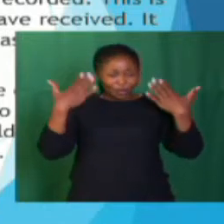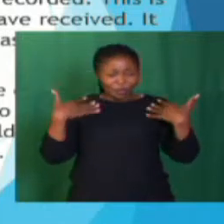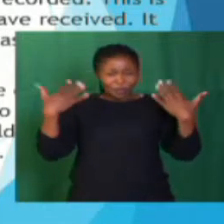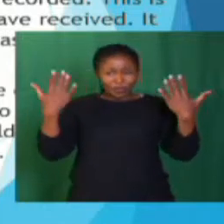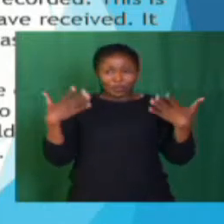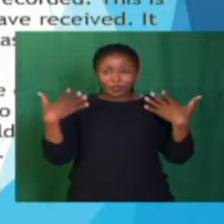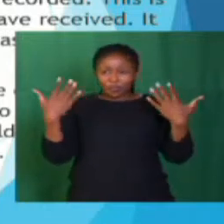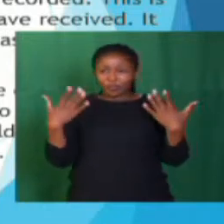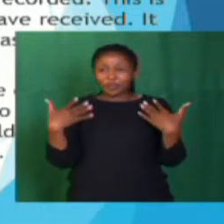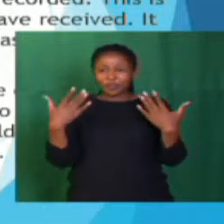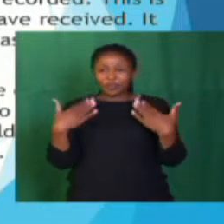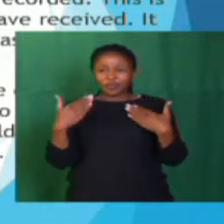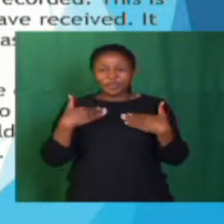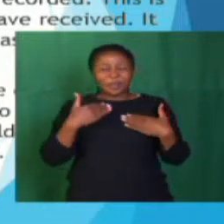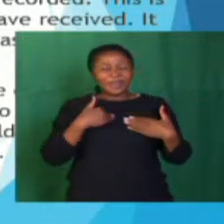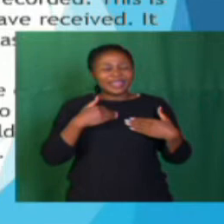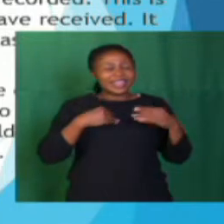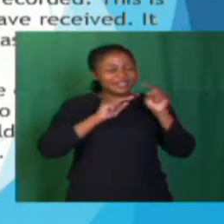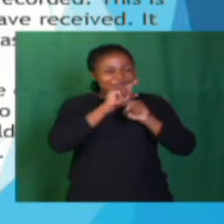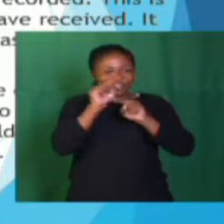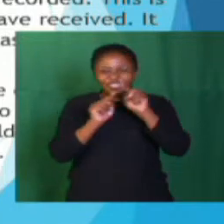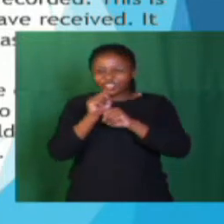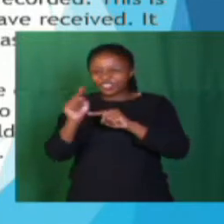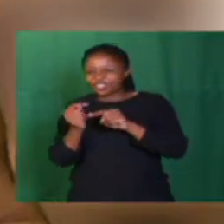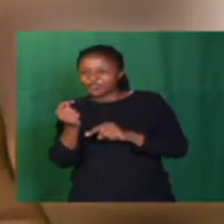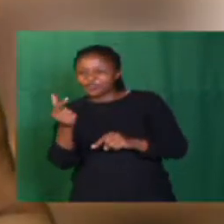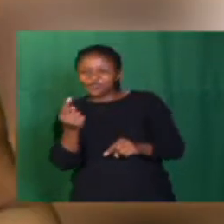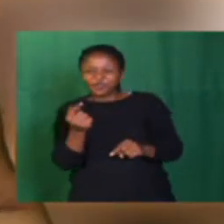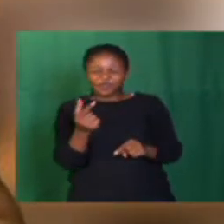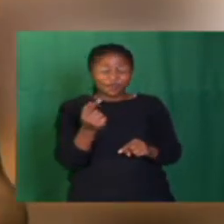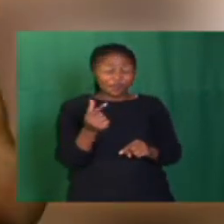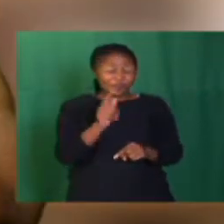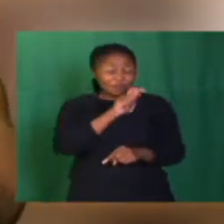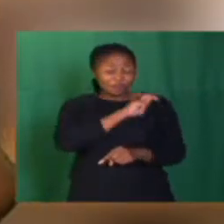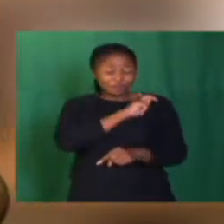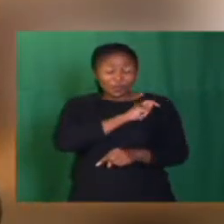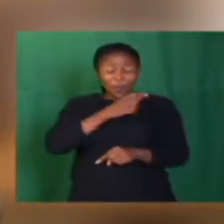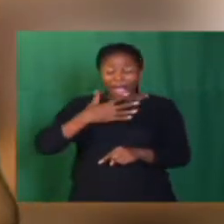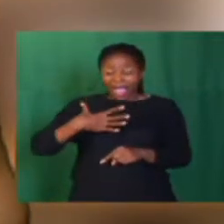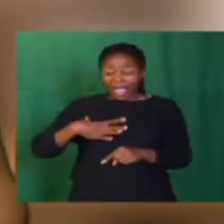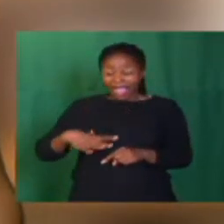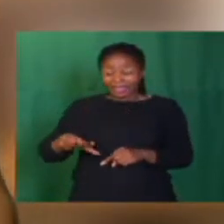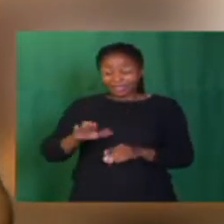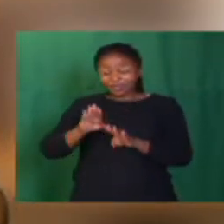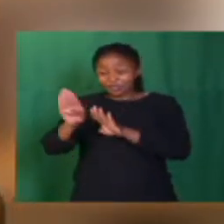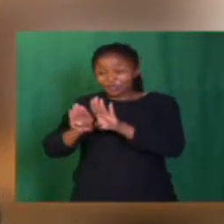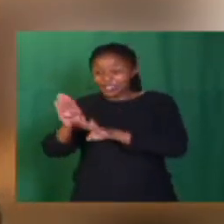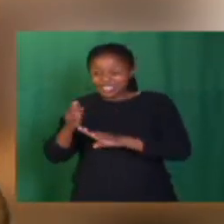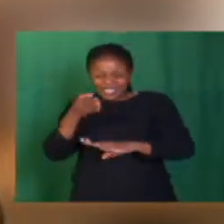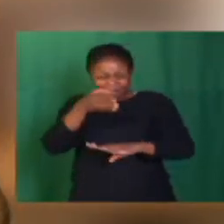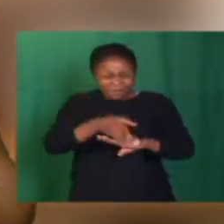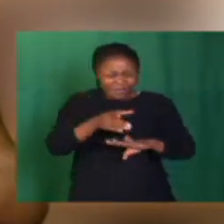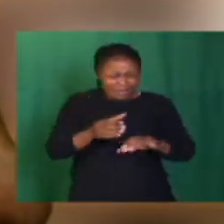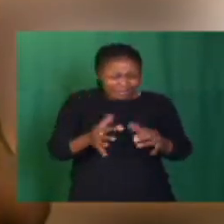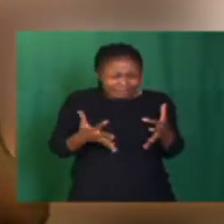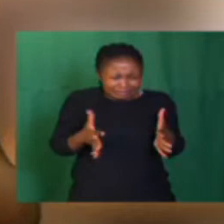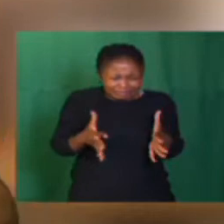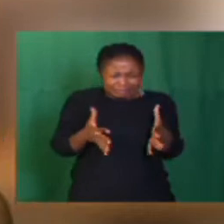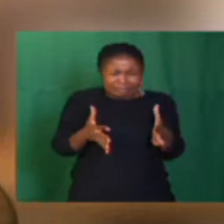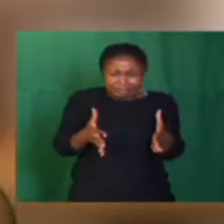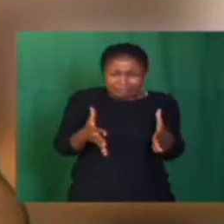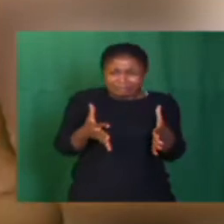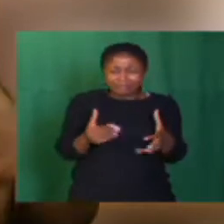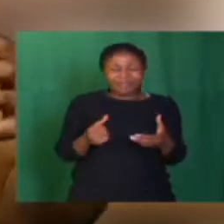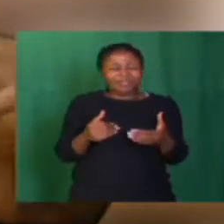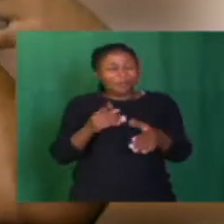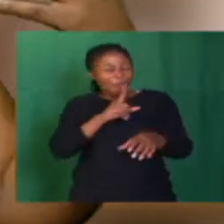learners, when they're going for their oral assessment, they become nervous. So if you are in the warm-up session, this is where you are now going to be relaxing